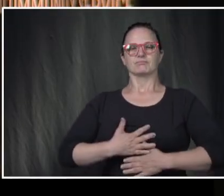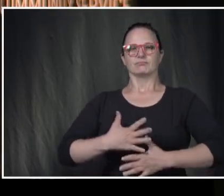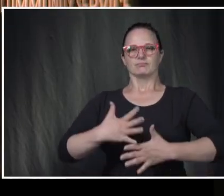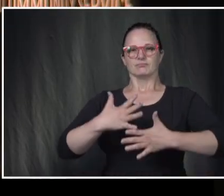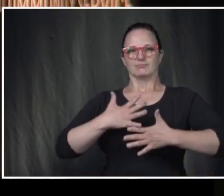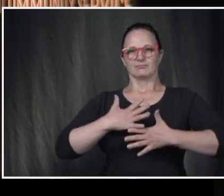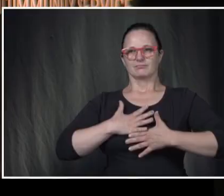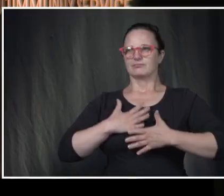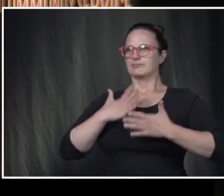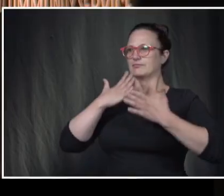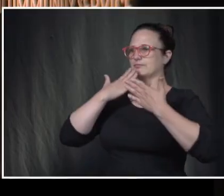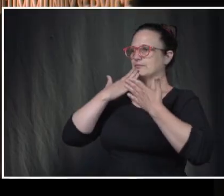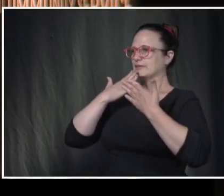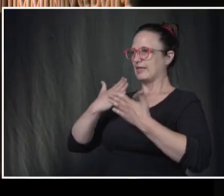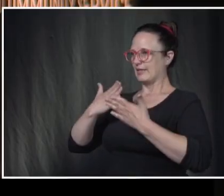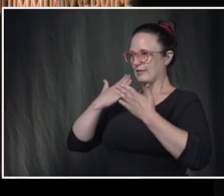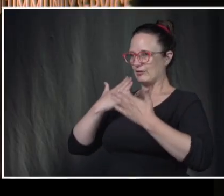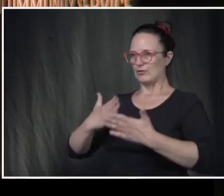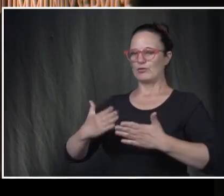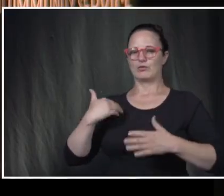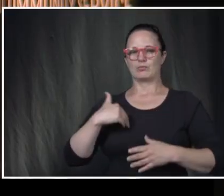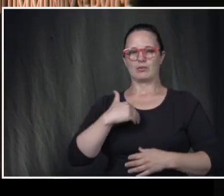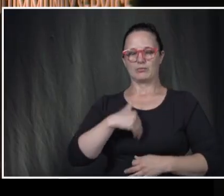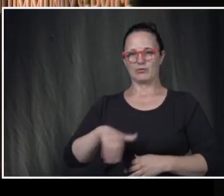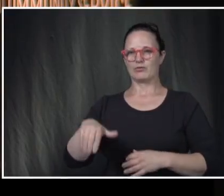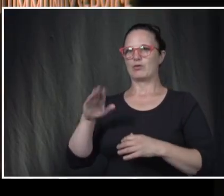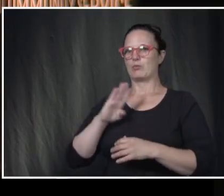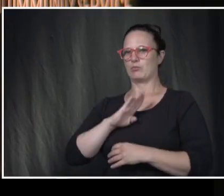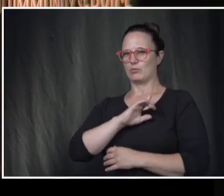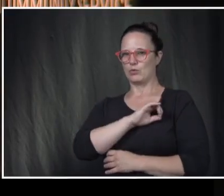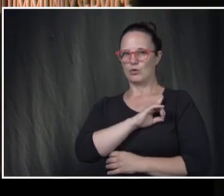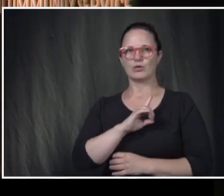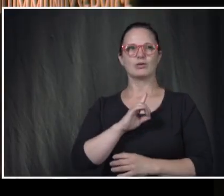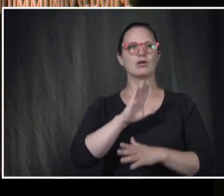Thanks, Chancellor Lee, members of the Board of Regents,